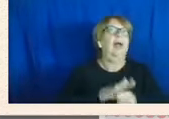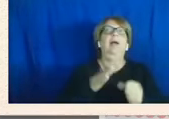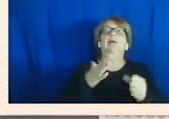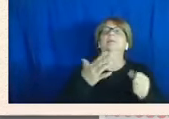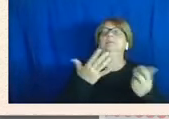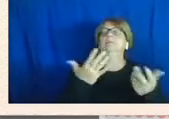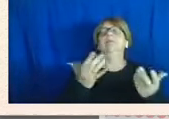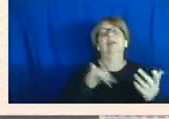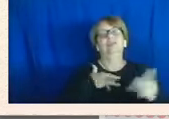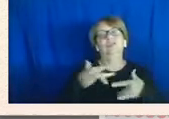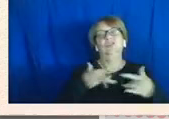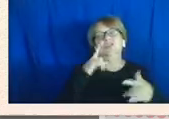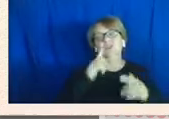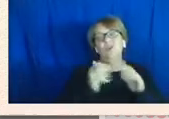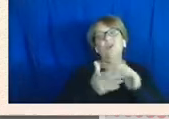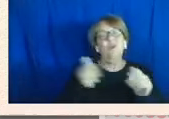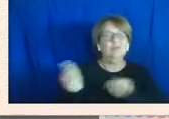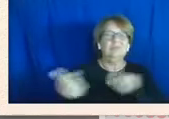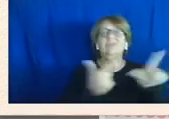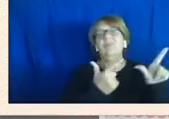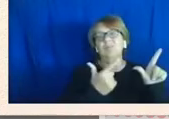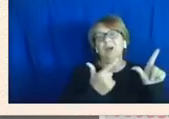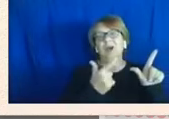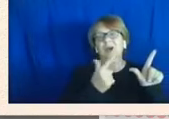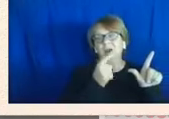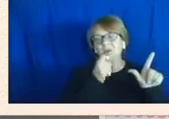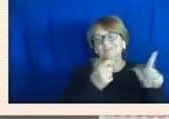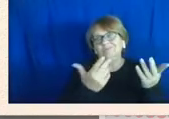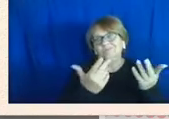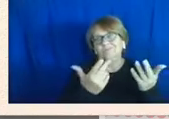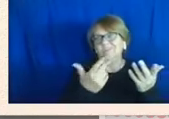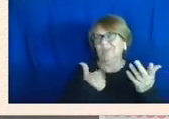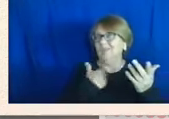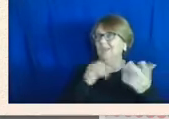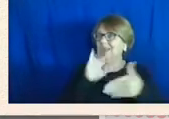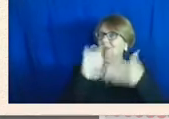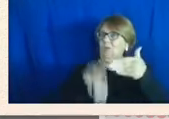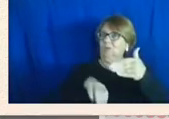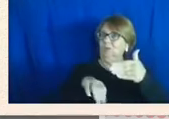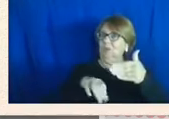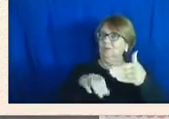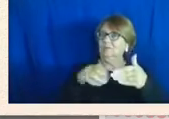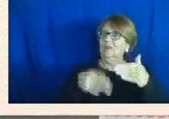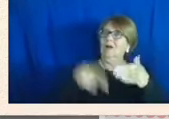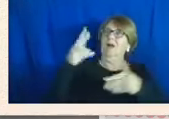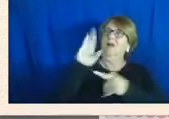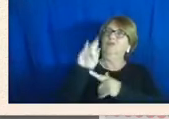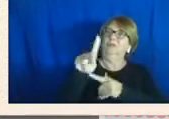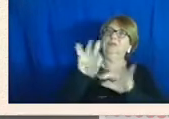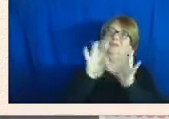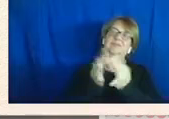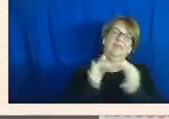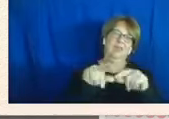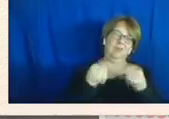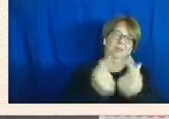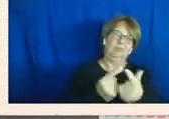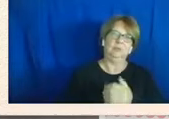anybody who is having particular consequences in some of these high-risk family groups in particular.